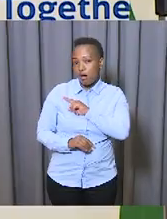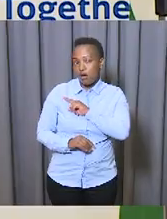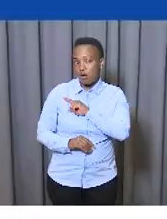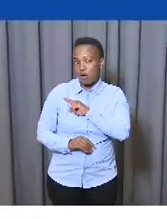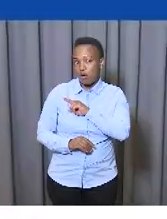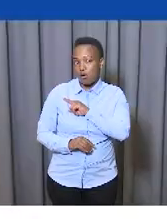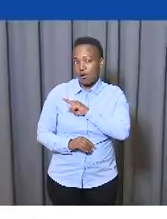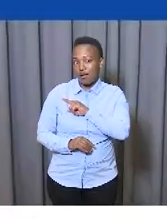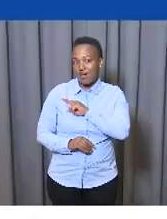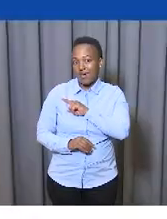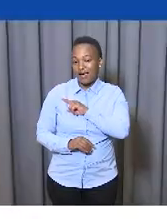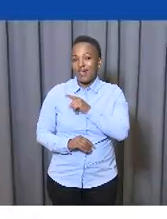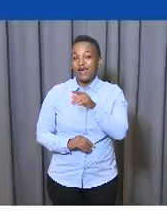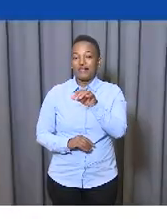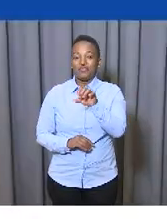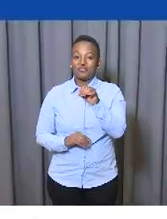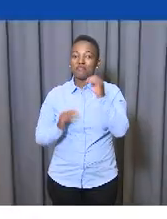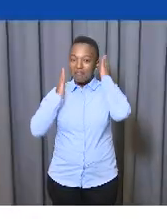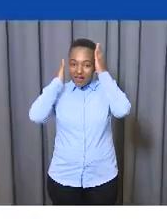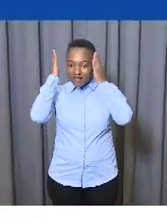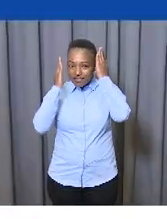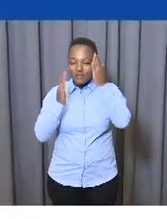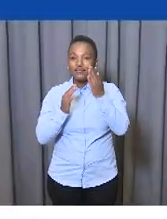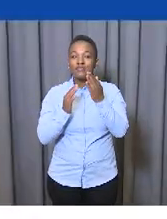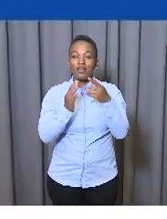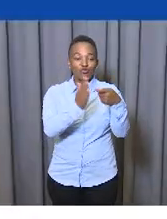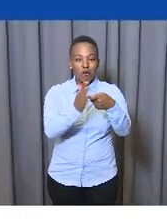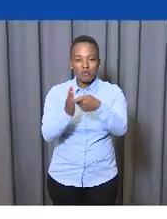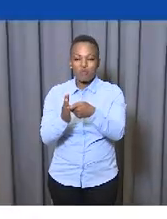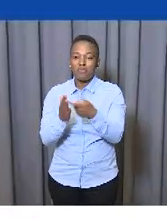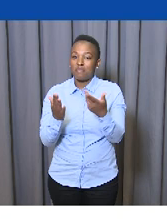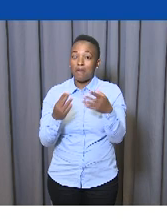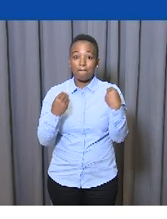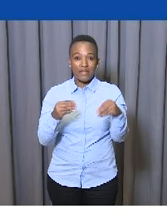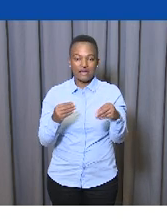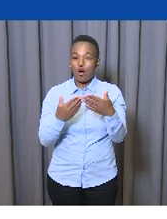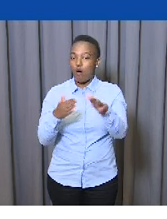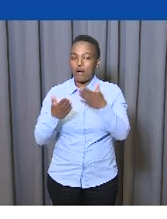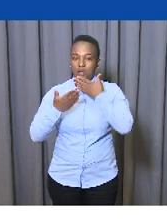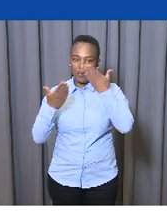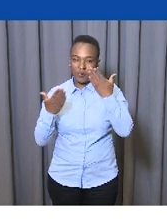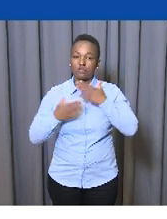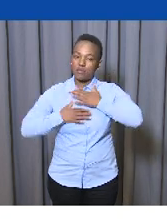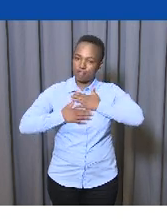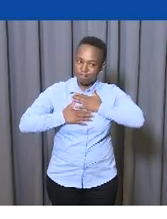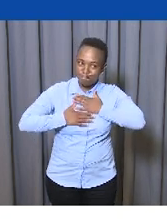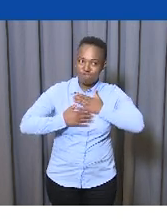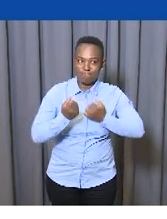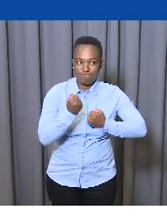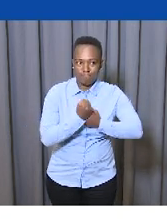the salons, those businesses that are not yet open.